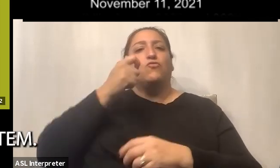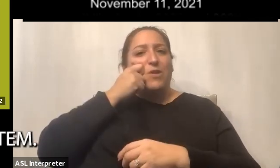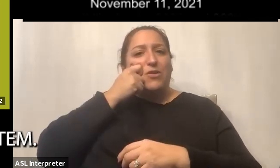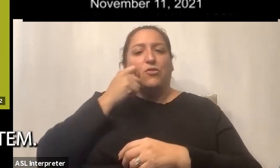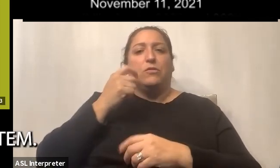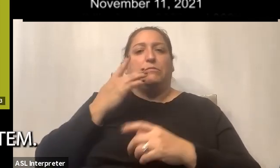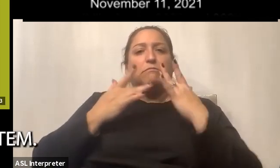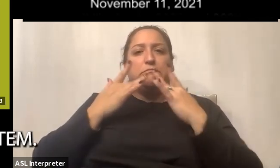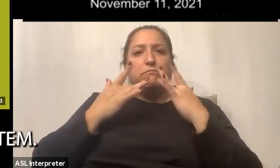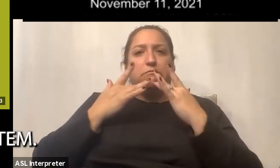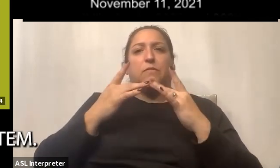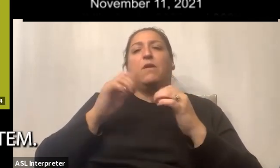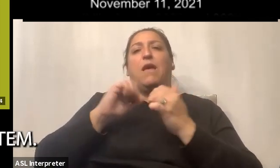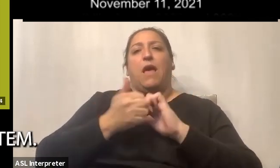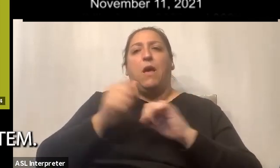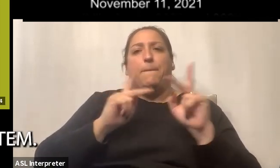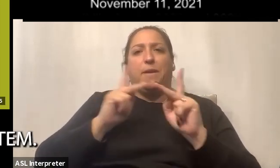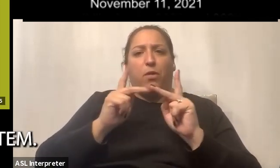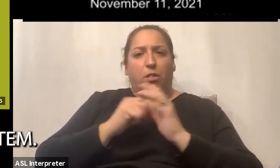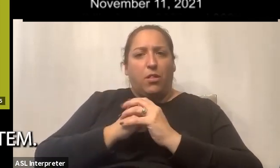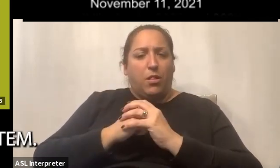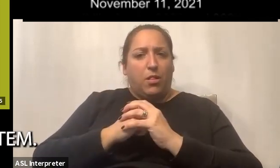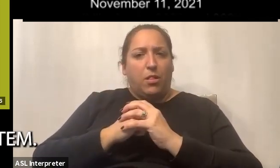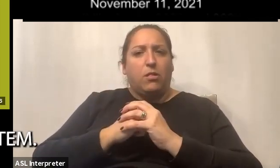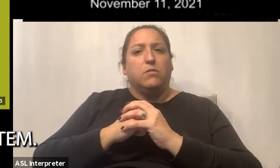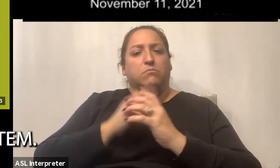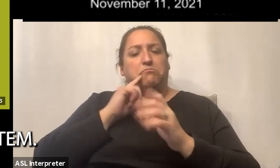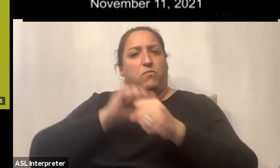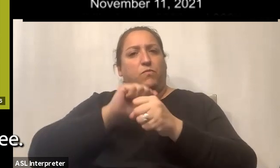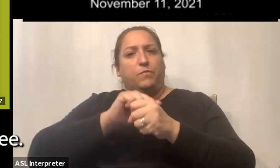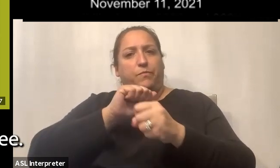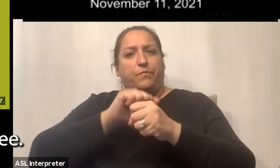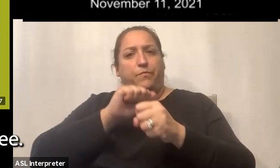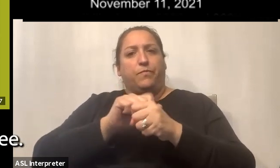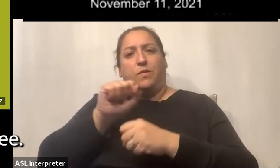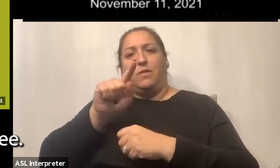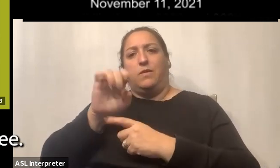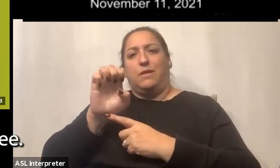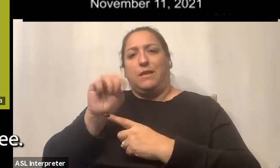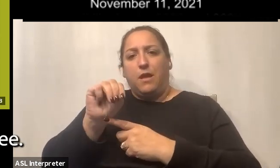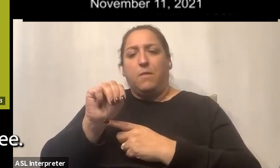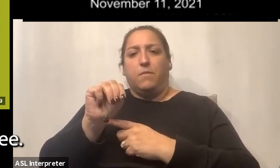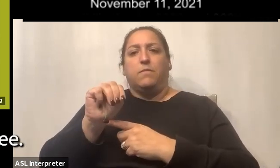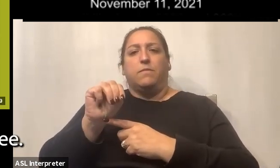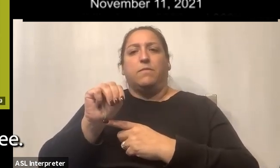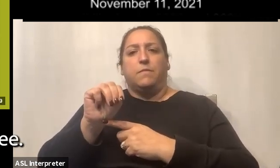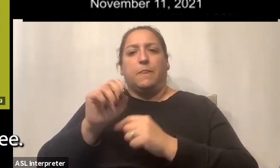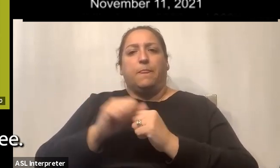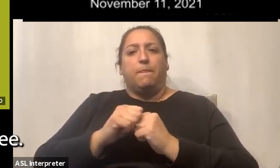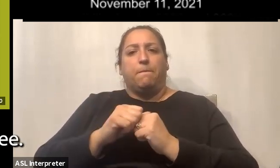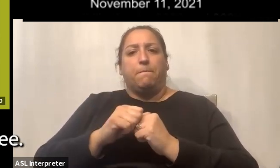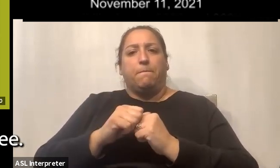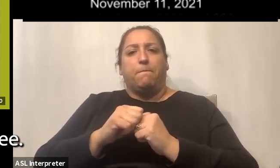of how people are employed in STEM. So if we can